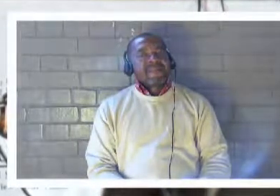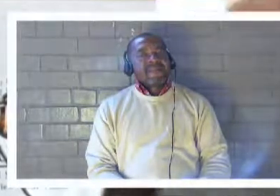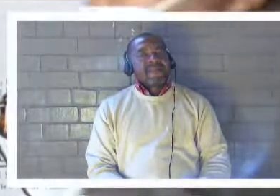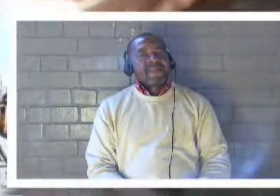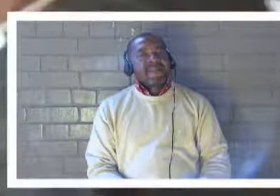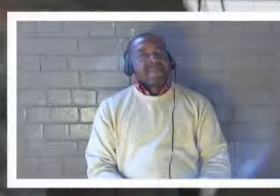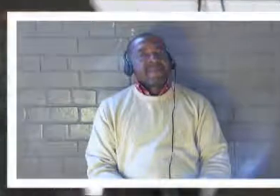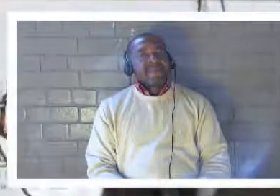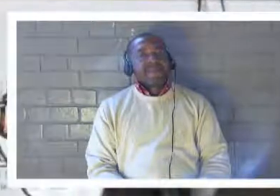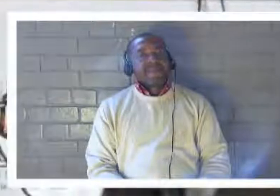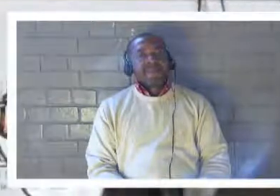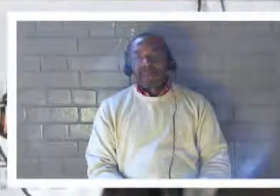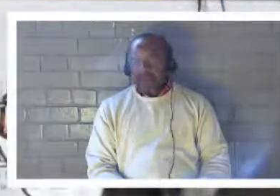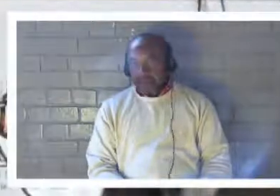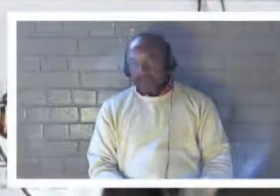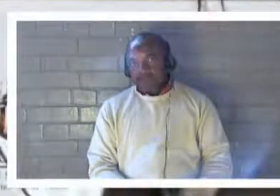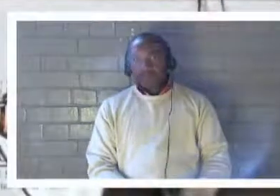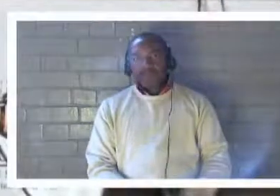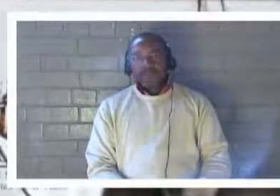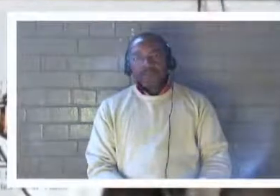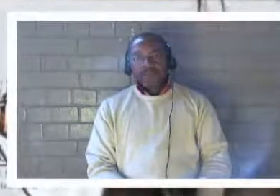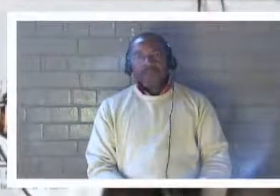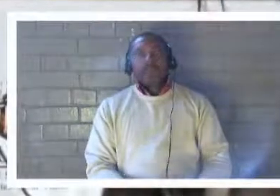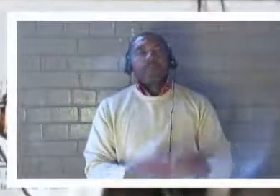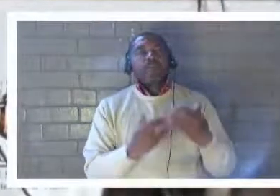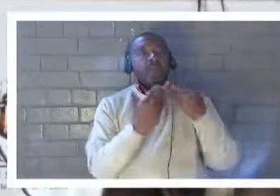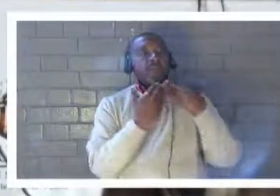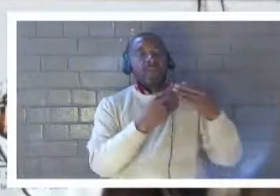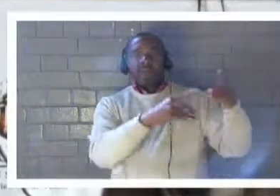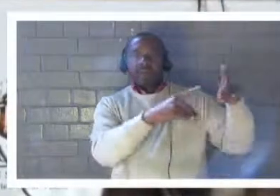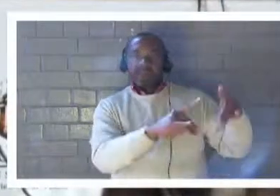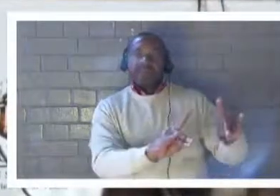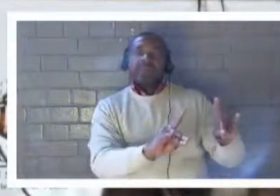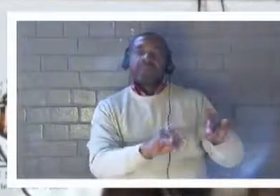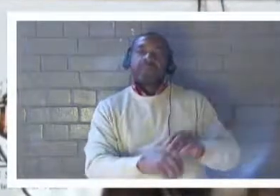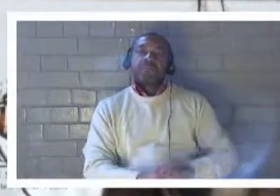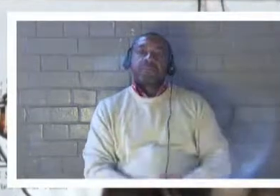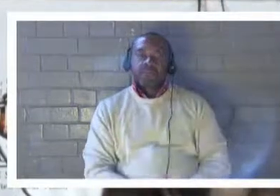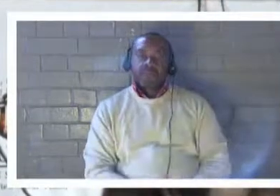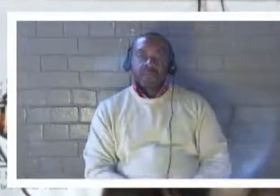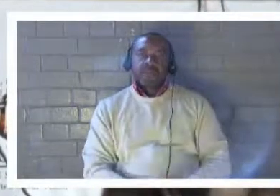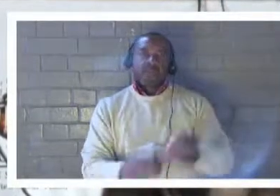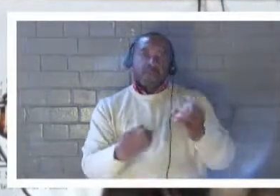No, thanks, Chairperson, for the opportunity.